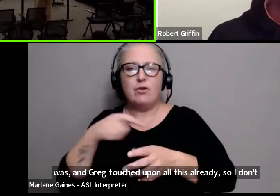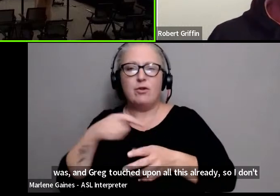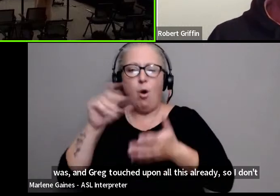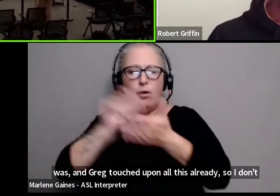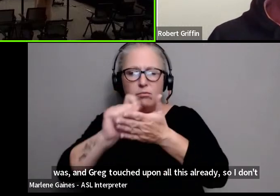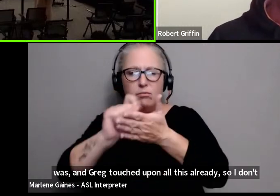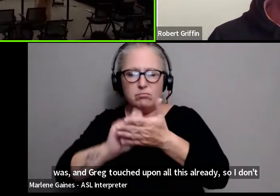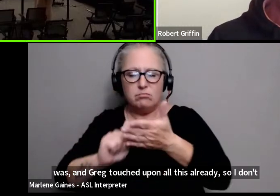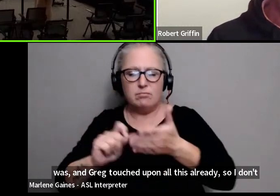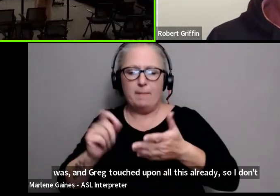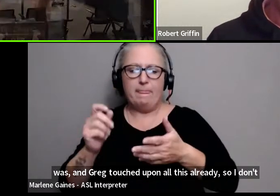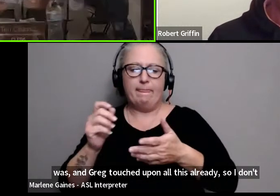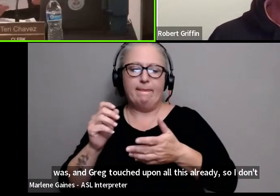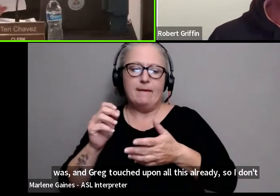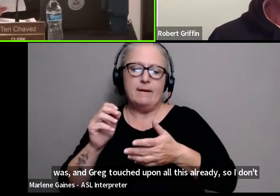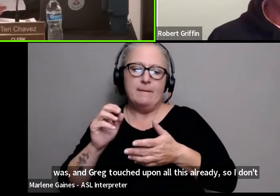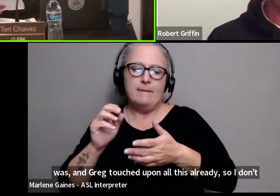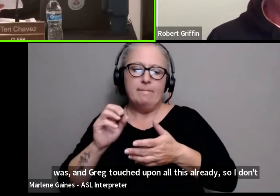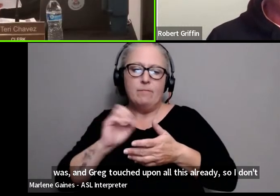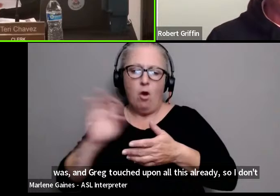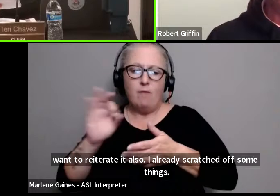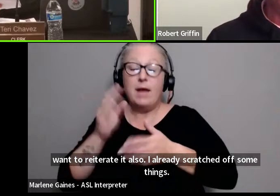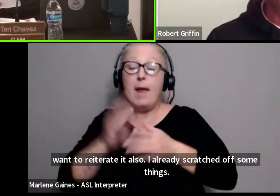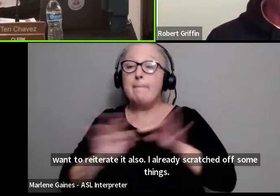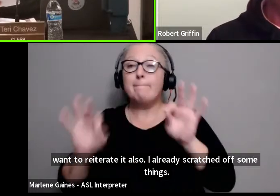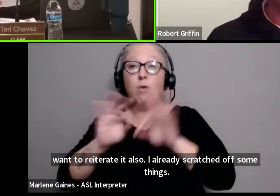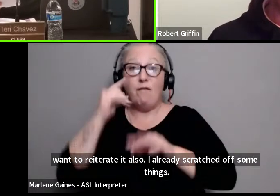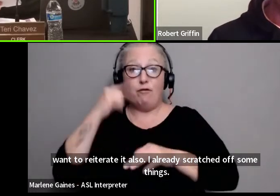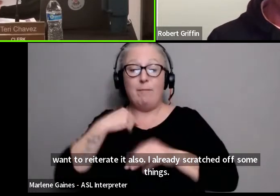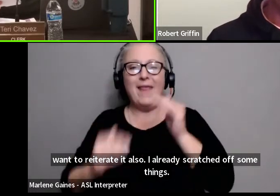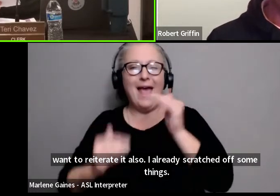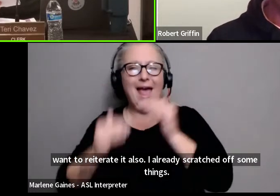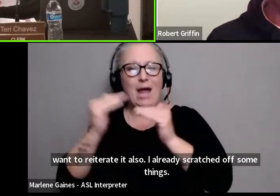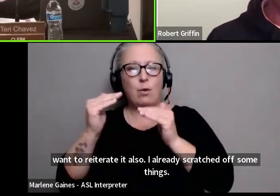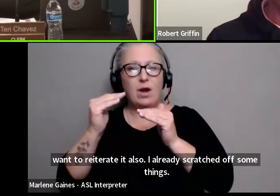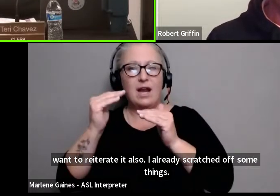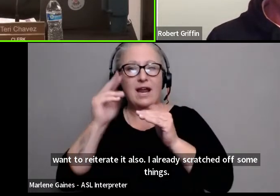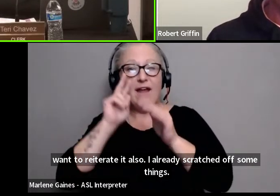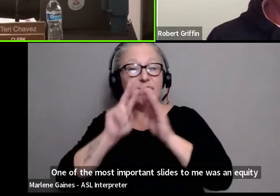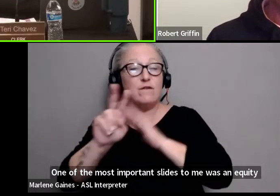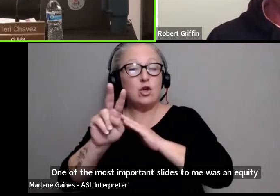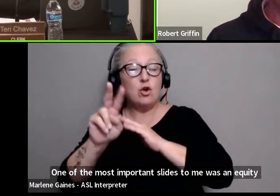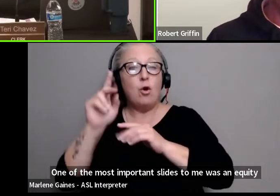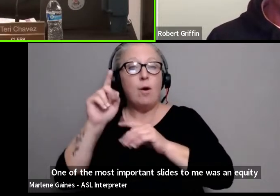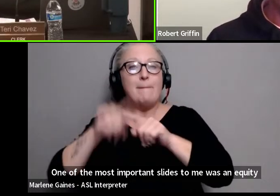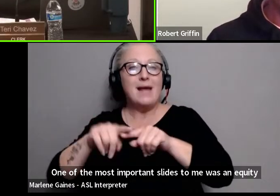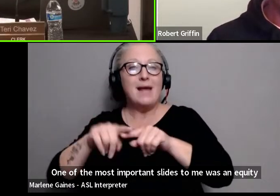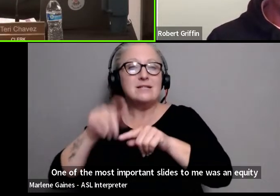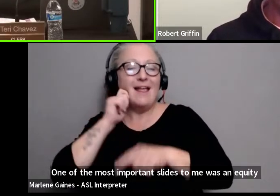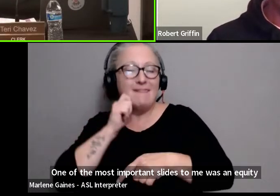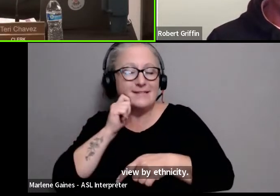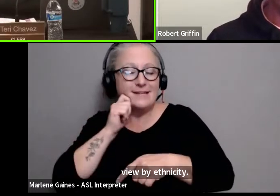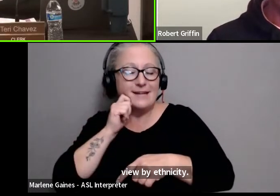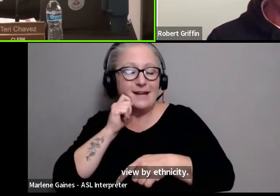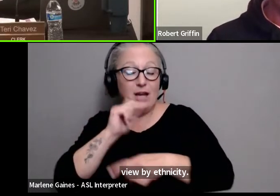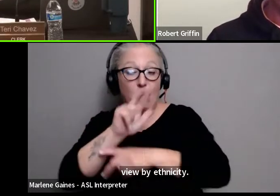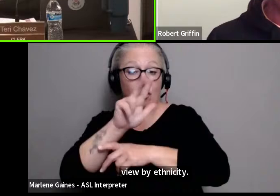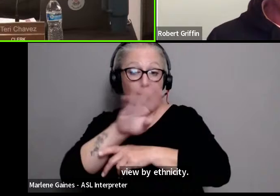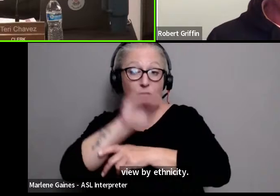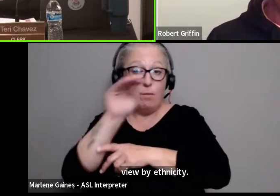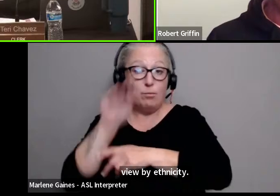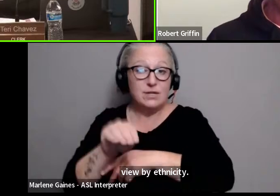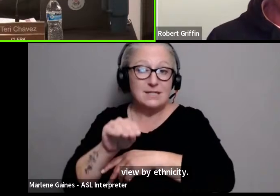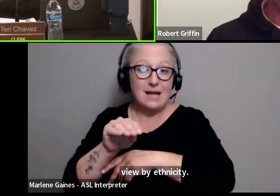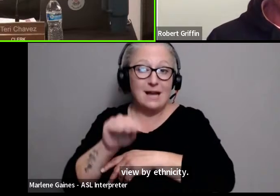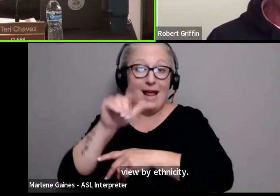things. One of the most important slides to me was an equity view by ethnicity, and just the fact that 34%